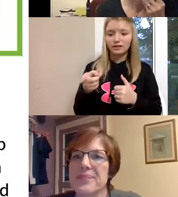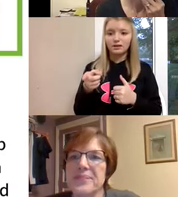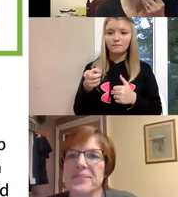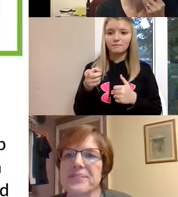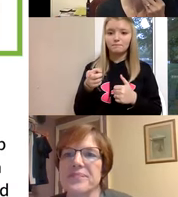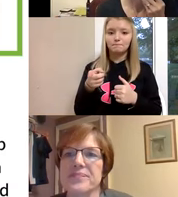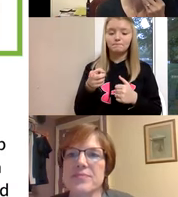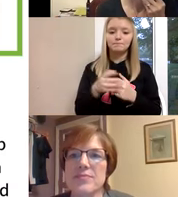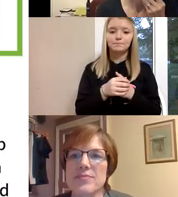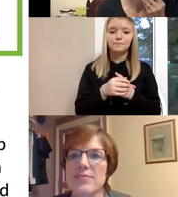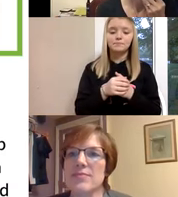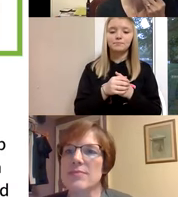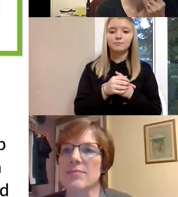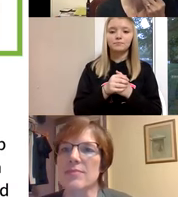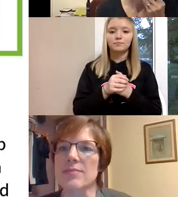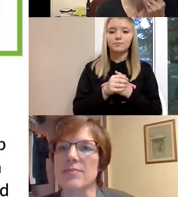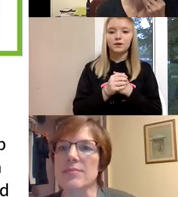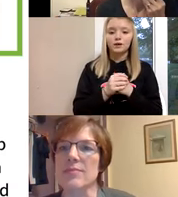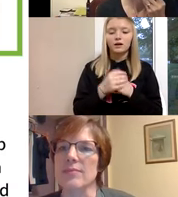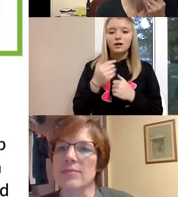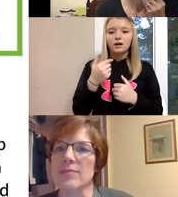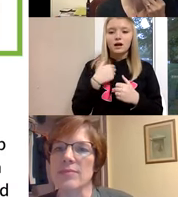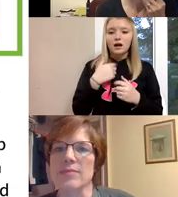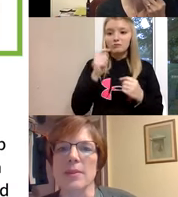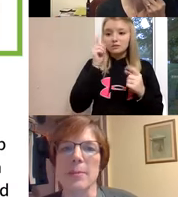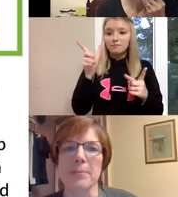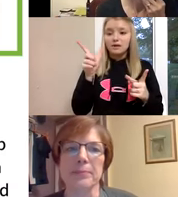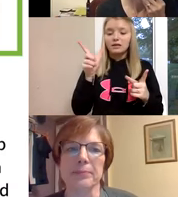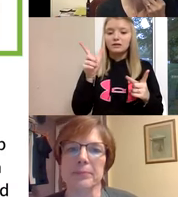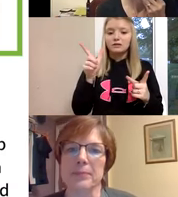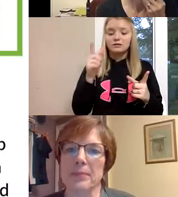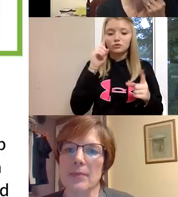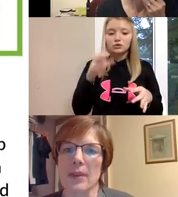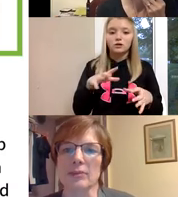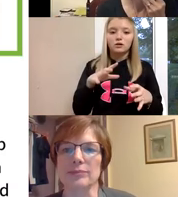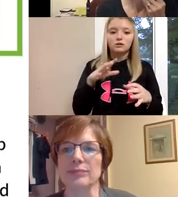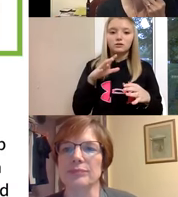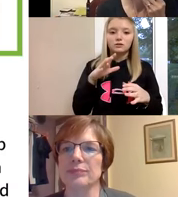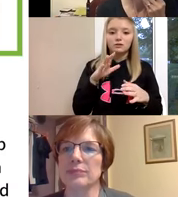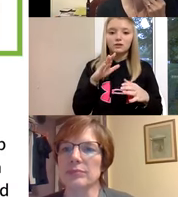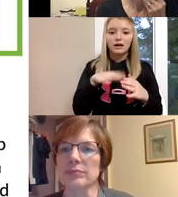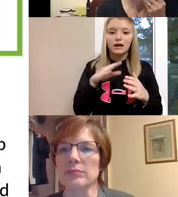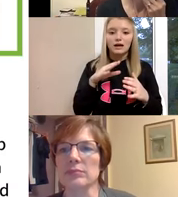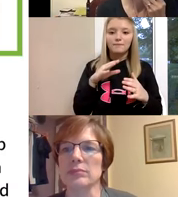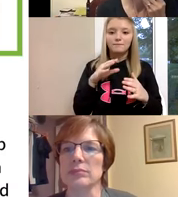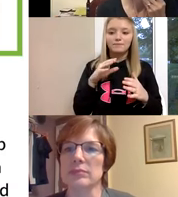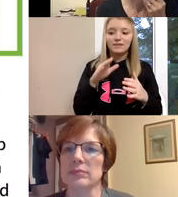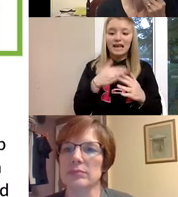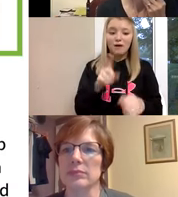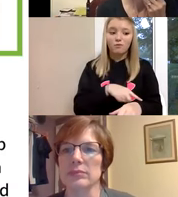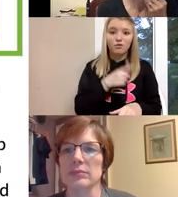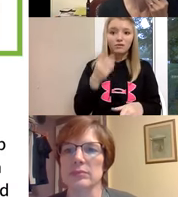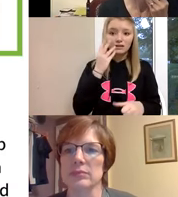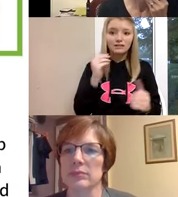it. And I was amazed at the length of sleep,